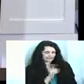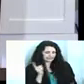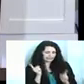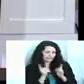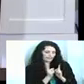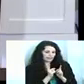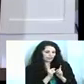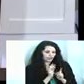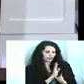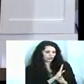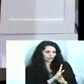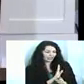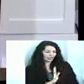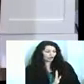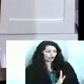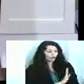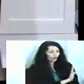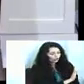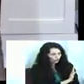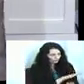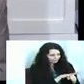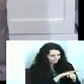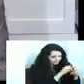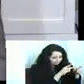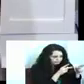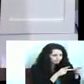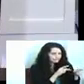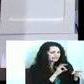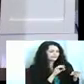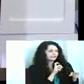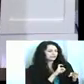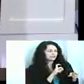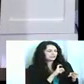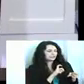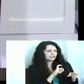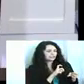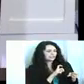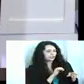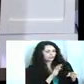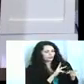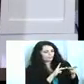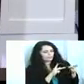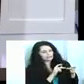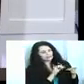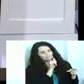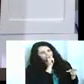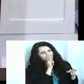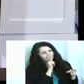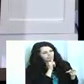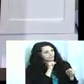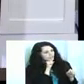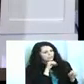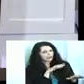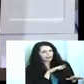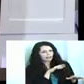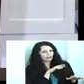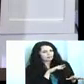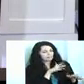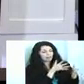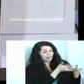her place of need. He met her in the place of suffering. She had nothing left to